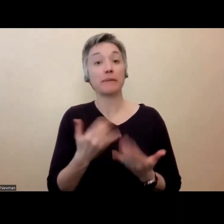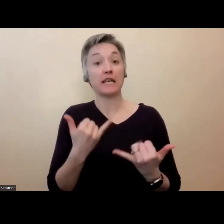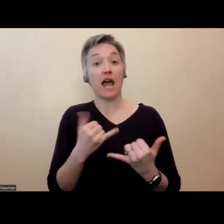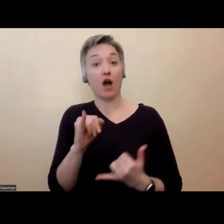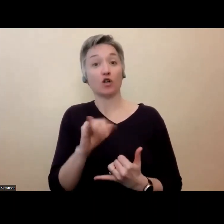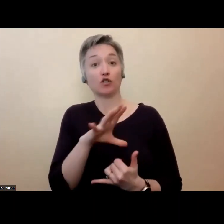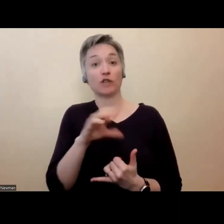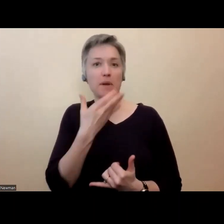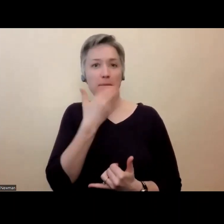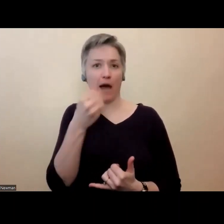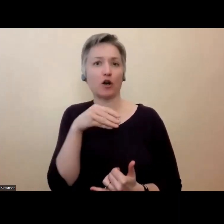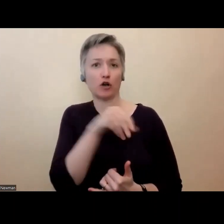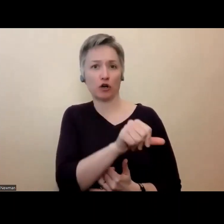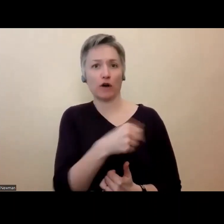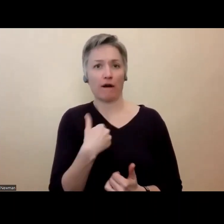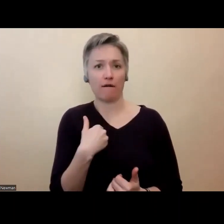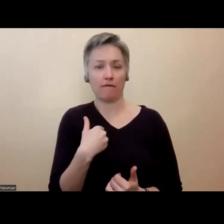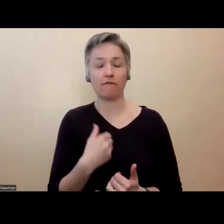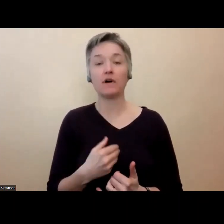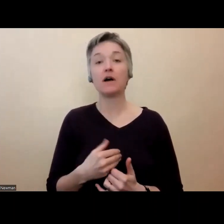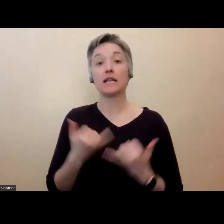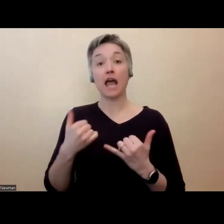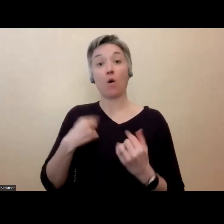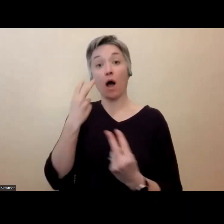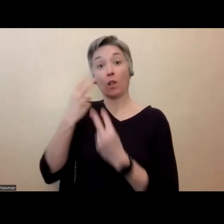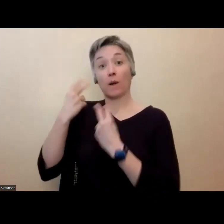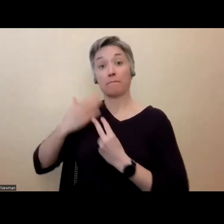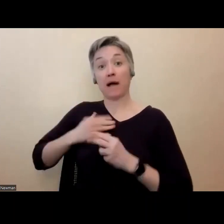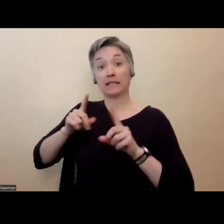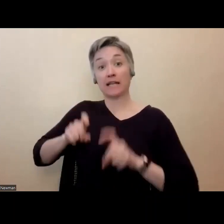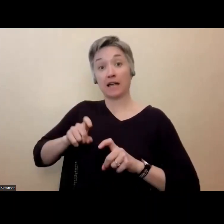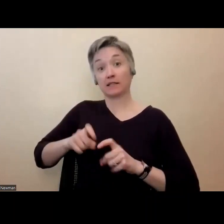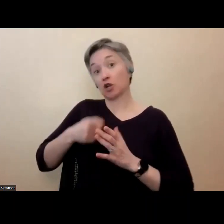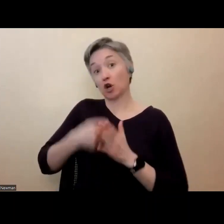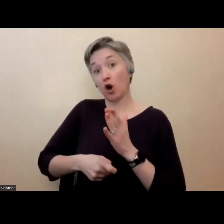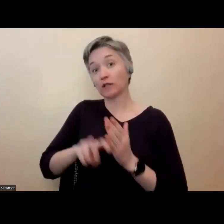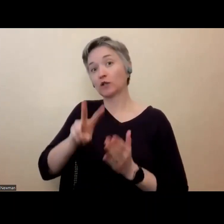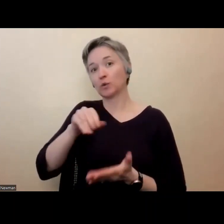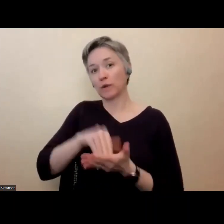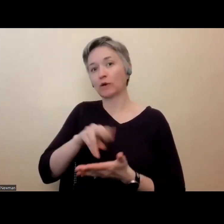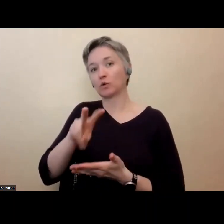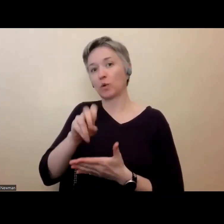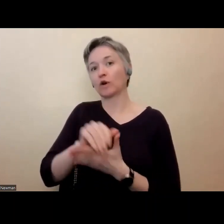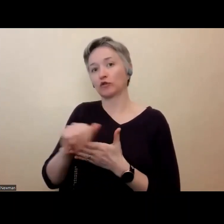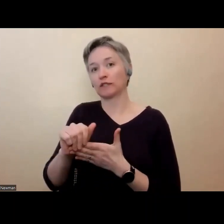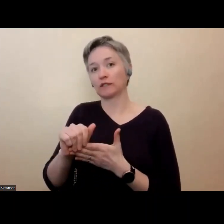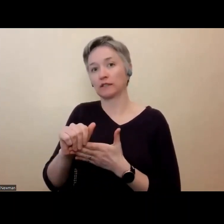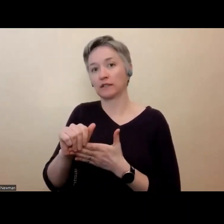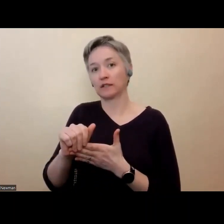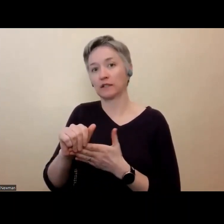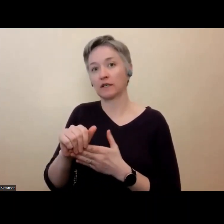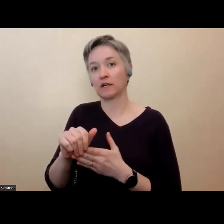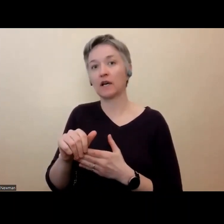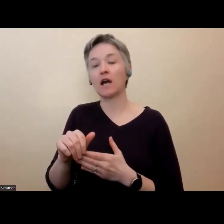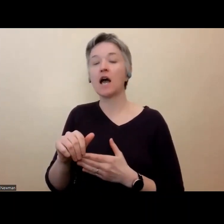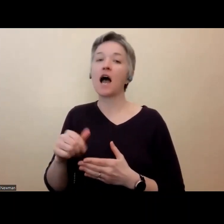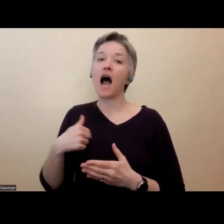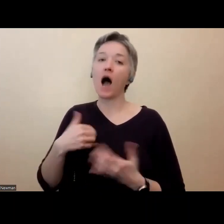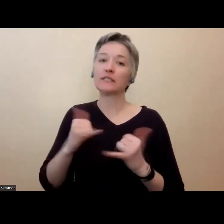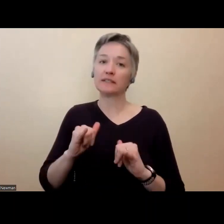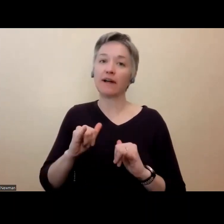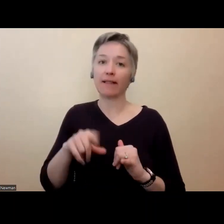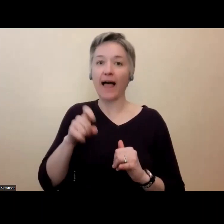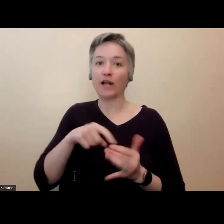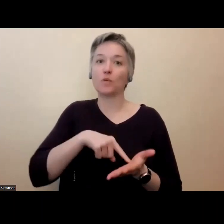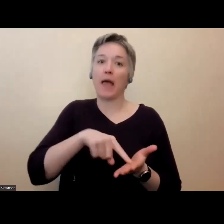When I look back at my test, the cost of it was $2,200. I was in my deductible phase,